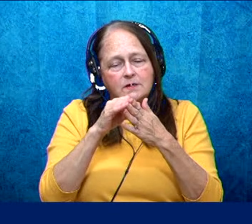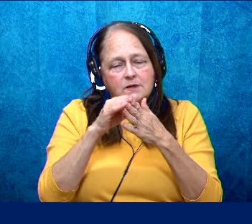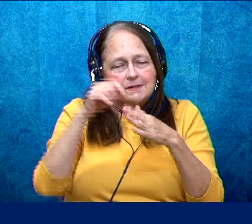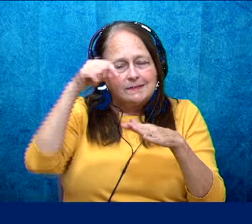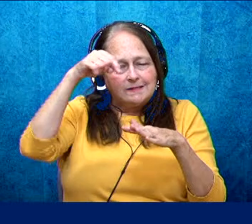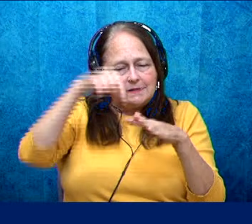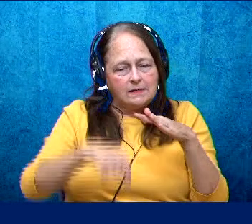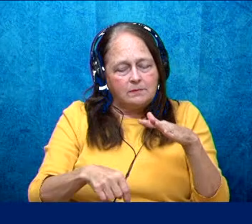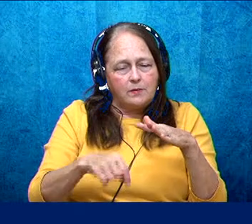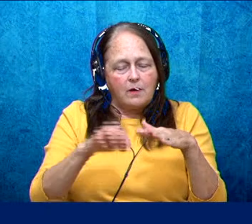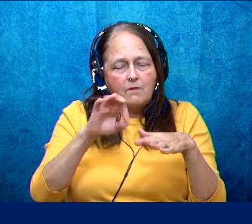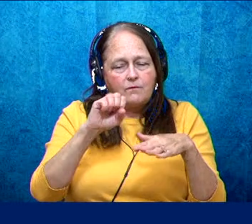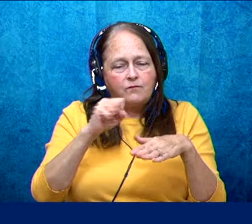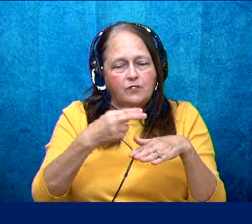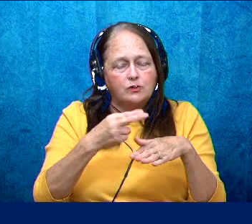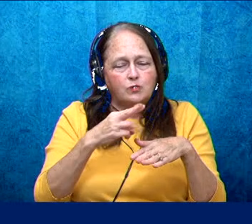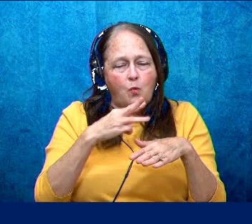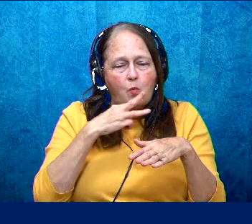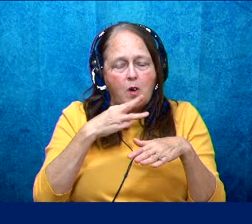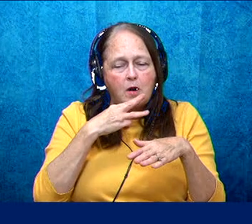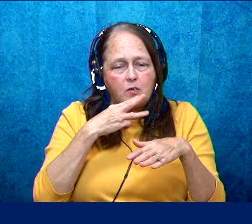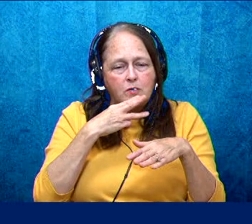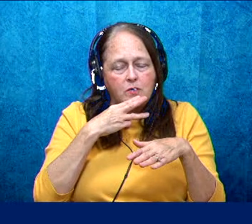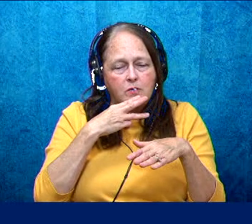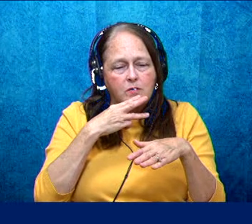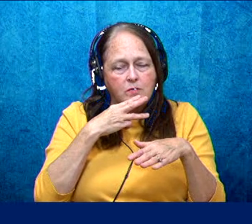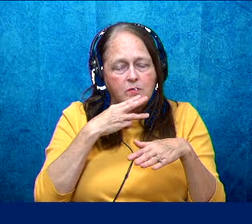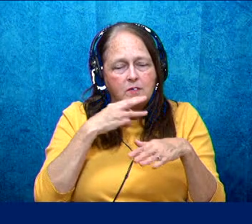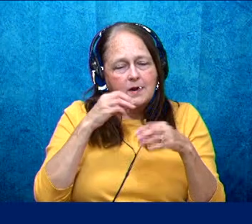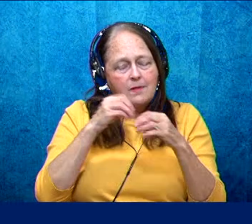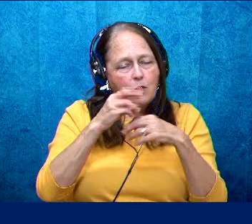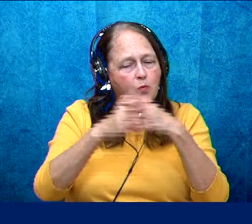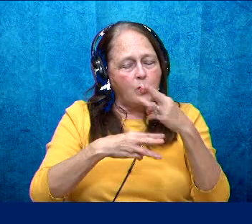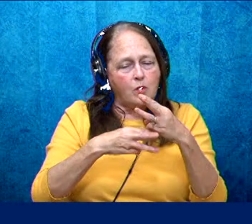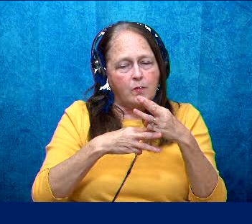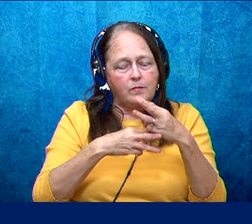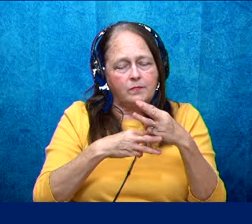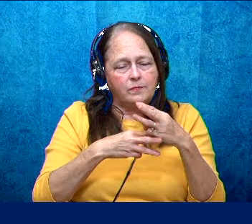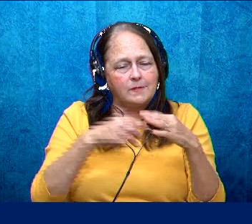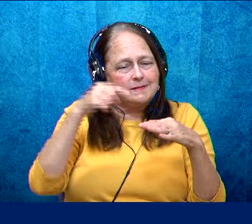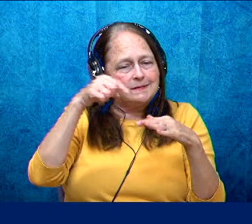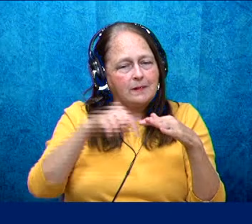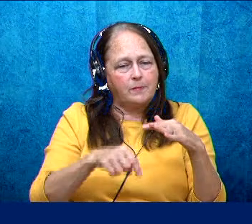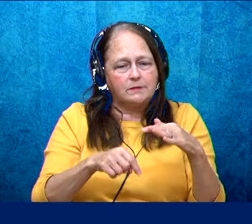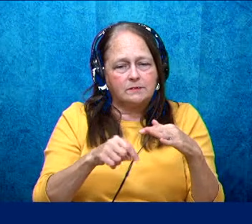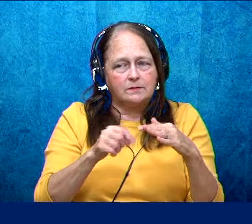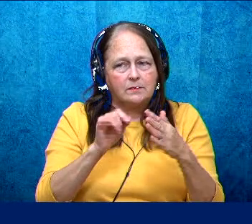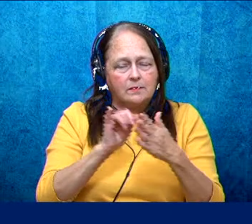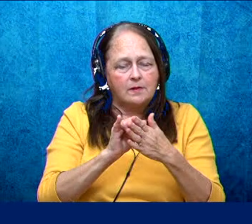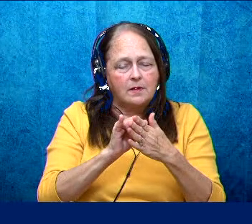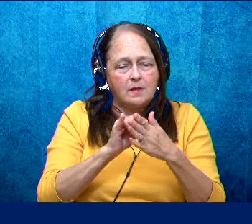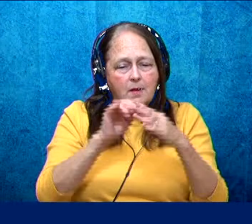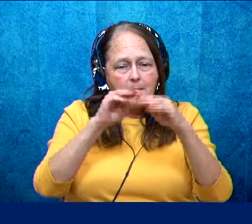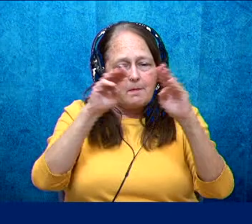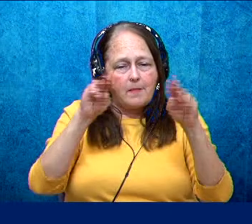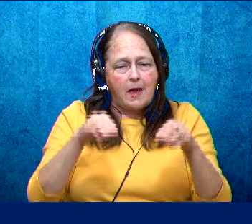world. We can take a look at the elevation. Let's look at our elevation in the map key. Elevation is